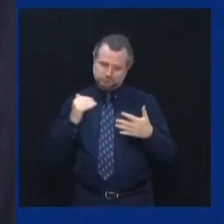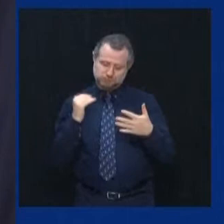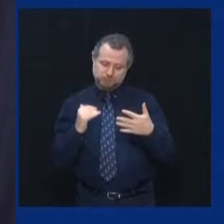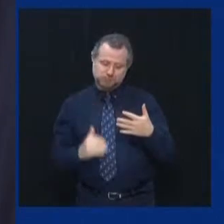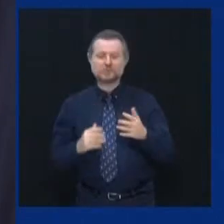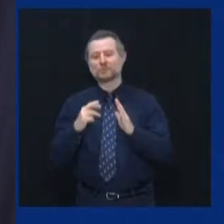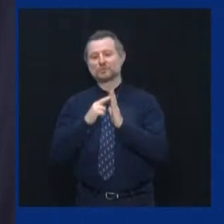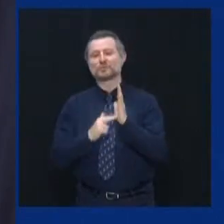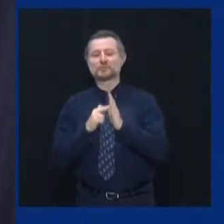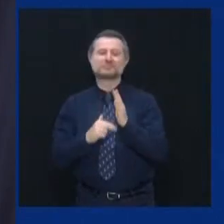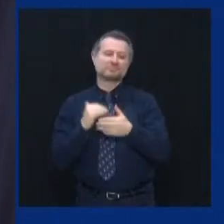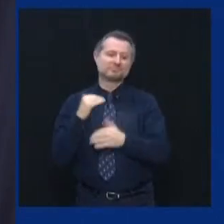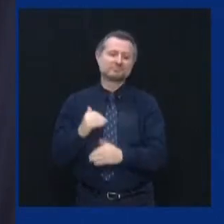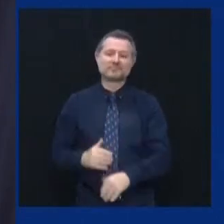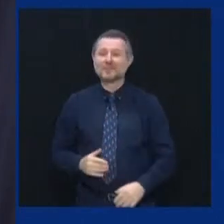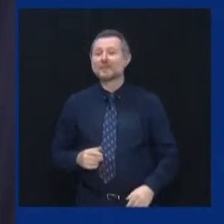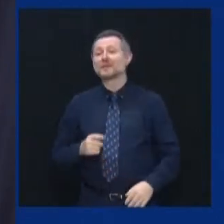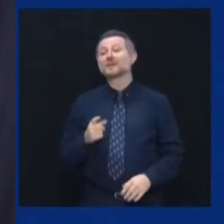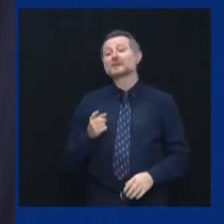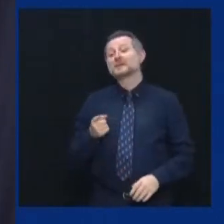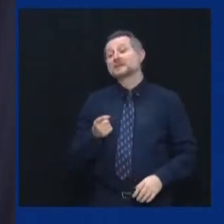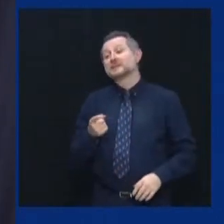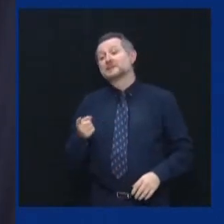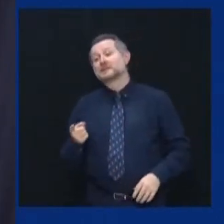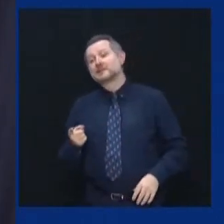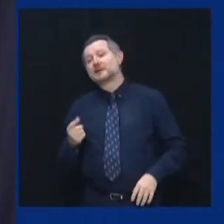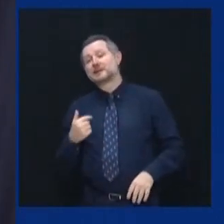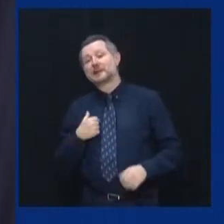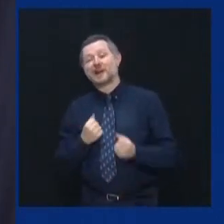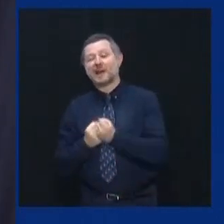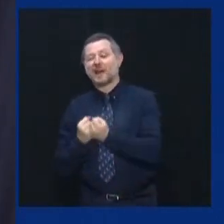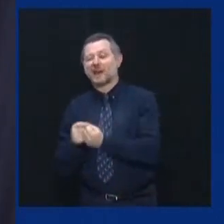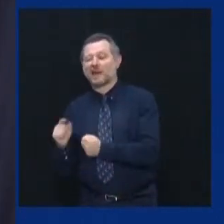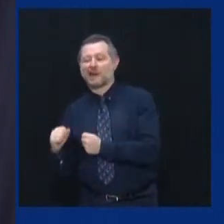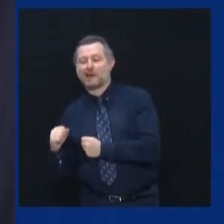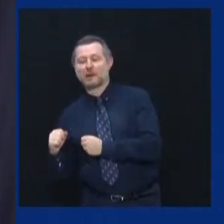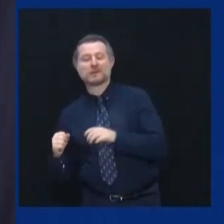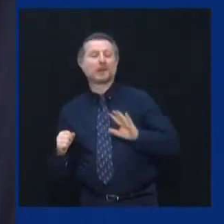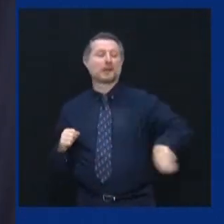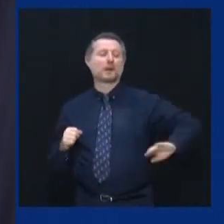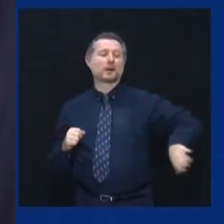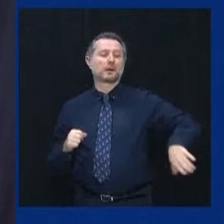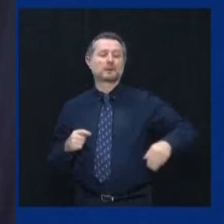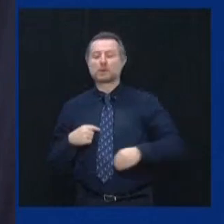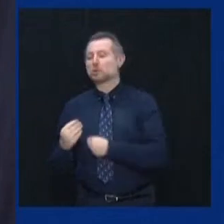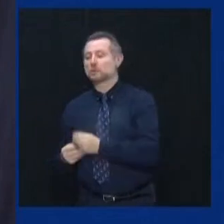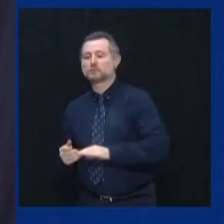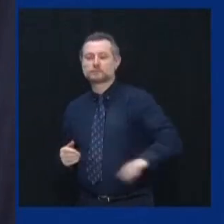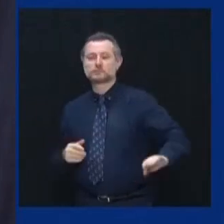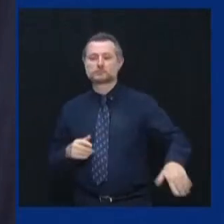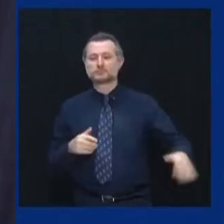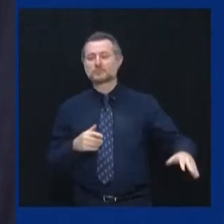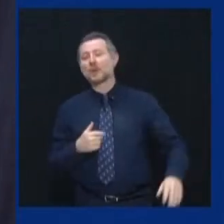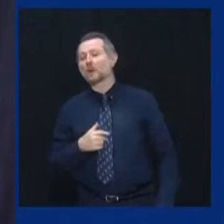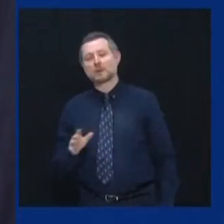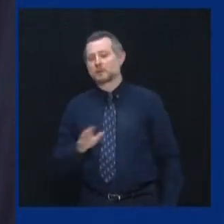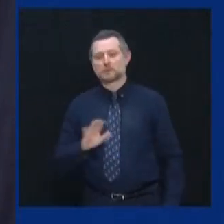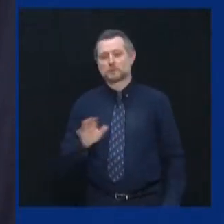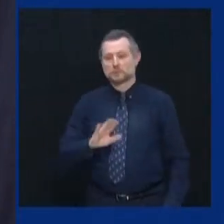show favoritism one group to the other. And you can't give the vaccine to people who are